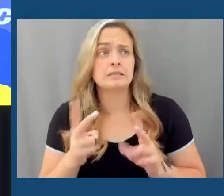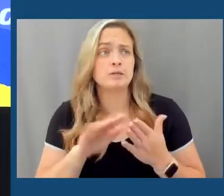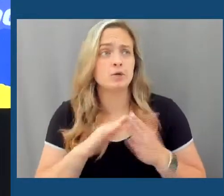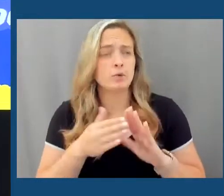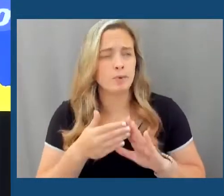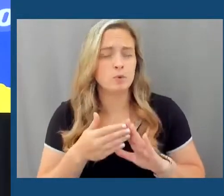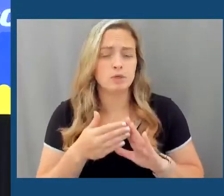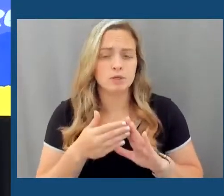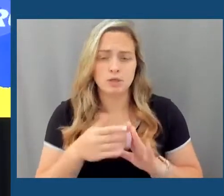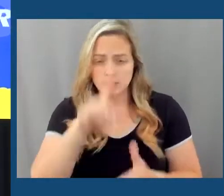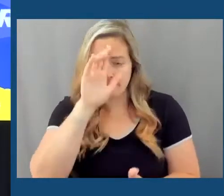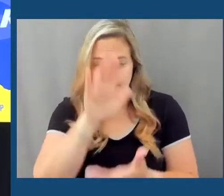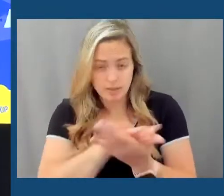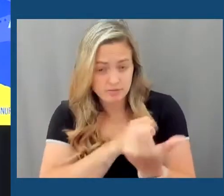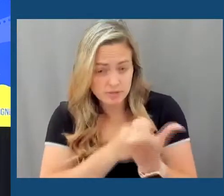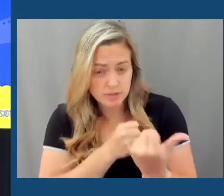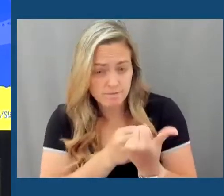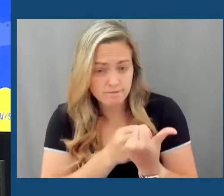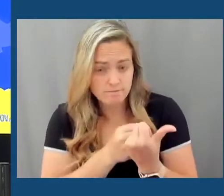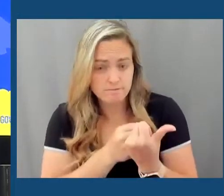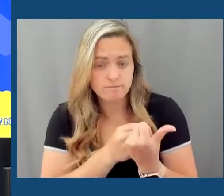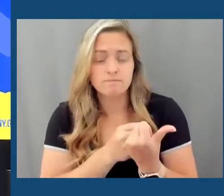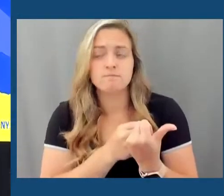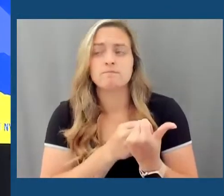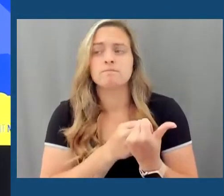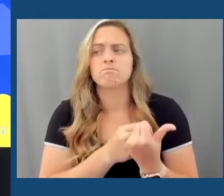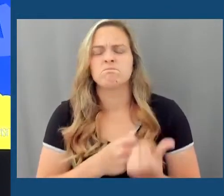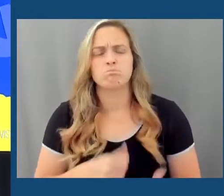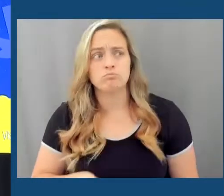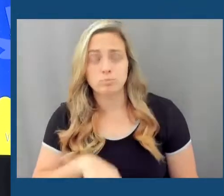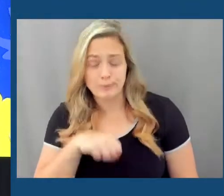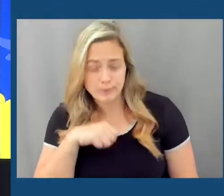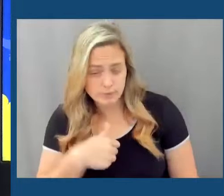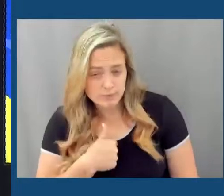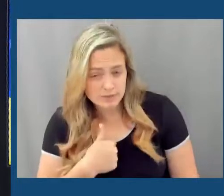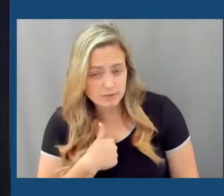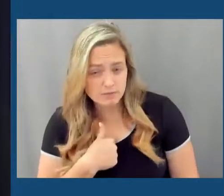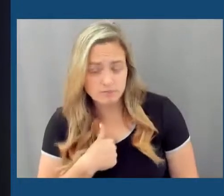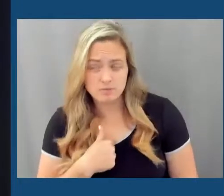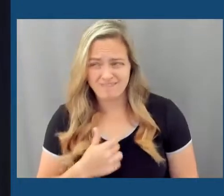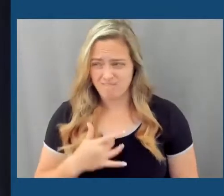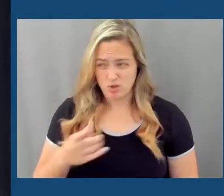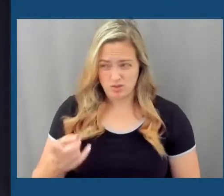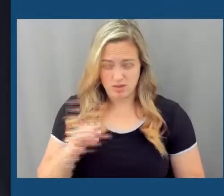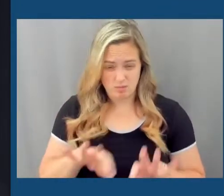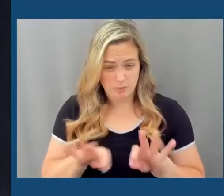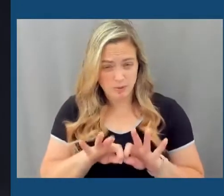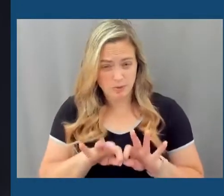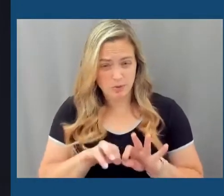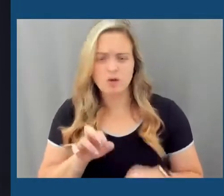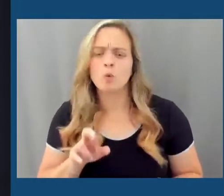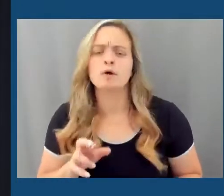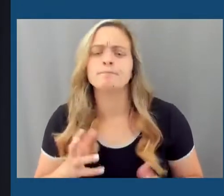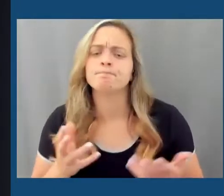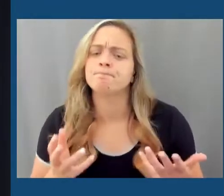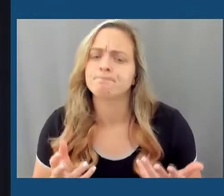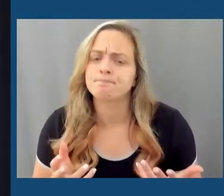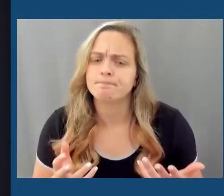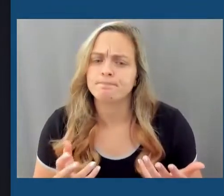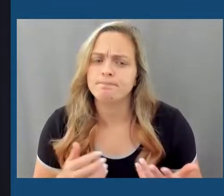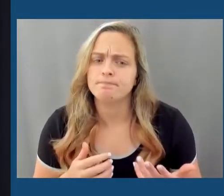that believes in itself, has a sense of pride that they matter, or